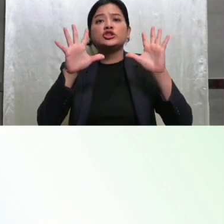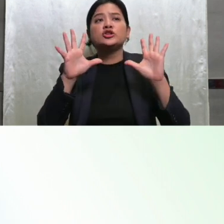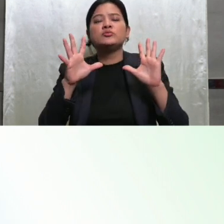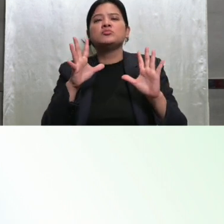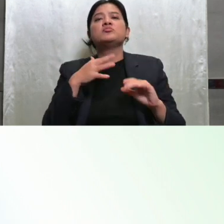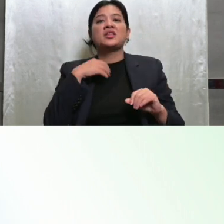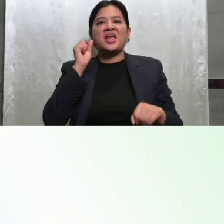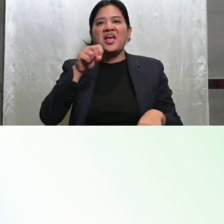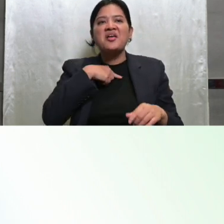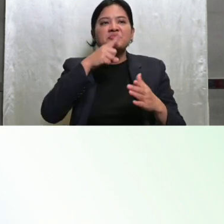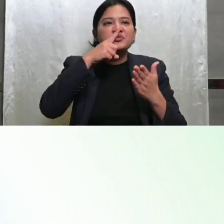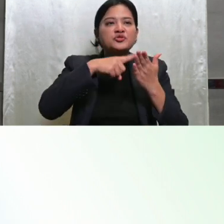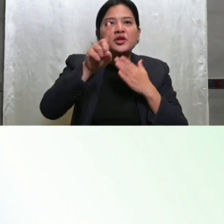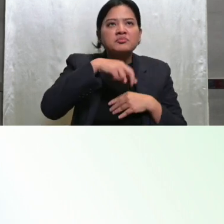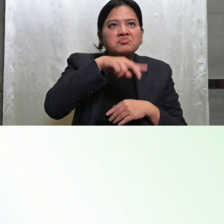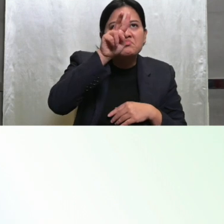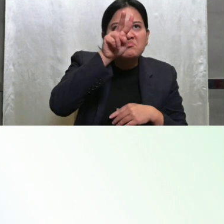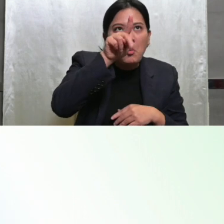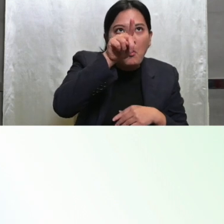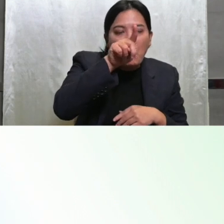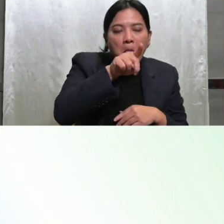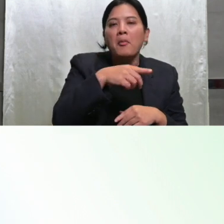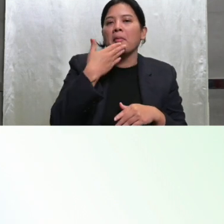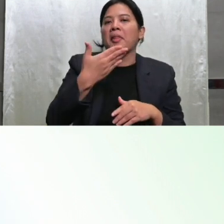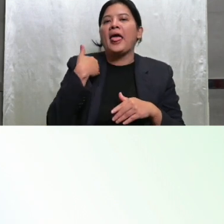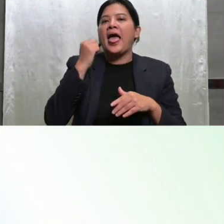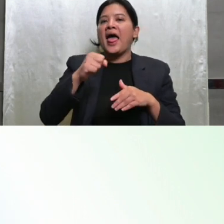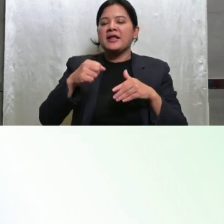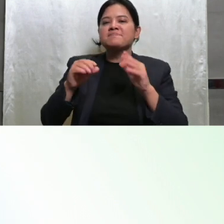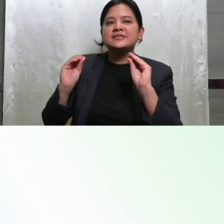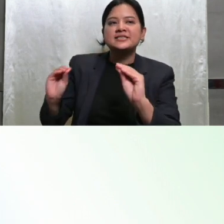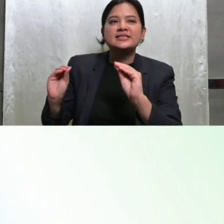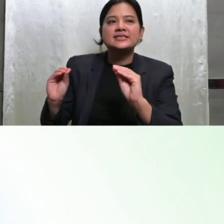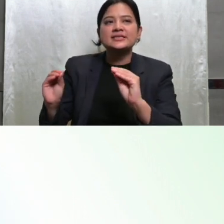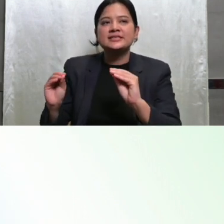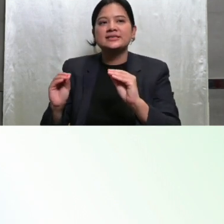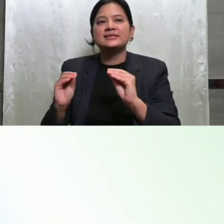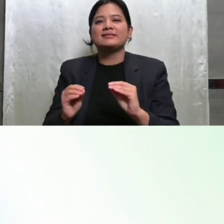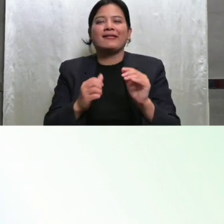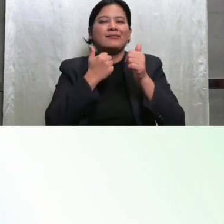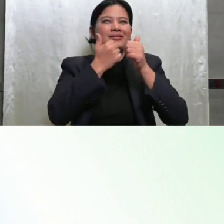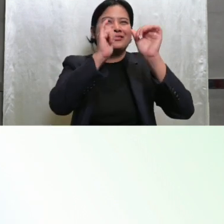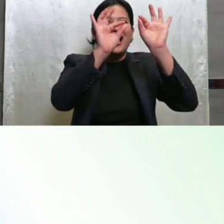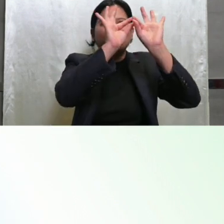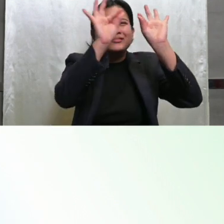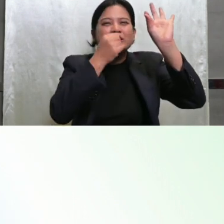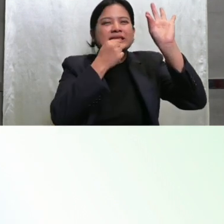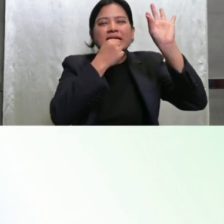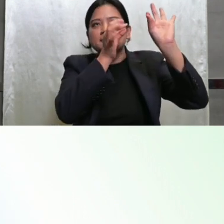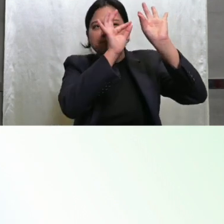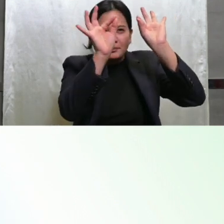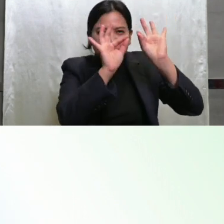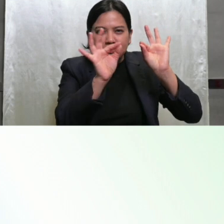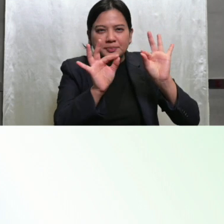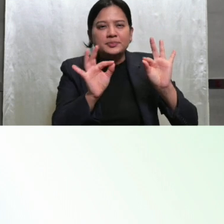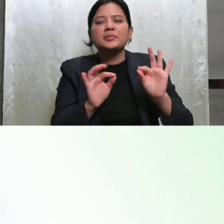or a subject. And we've aligned this with the government's curriculum as well, so it makes it easier for the teacher to